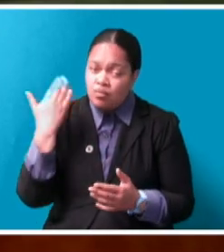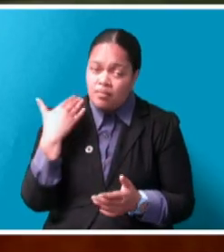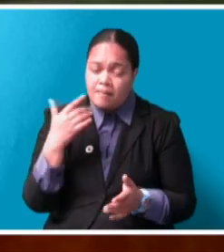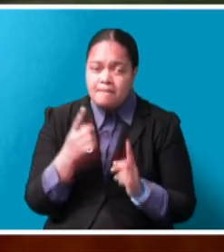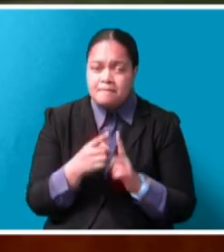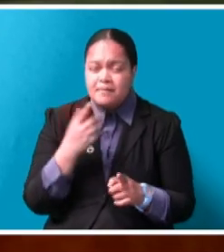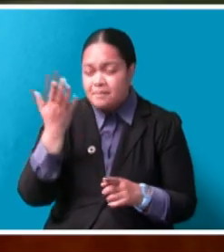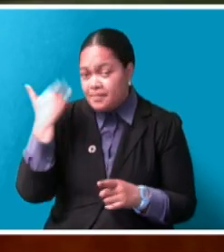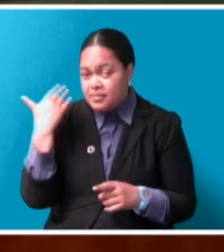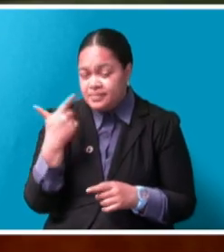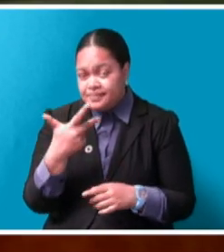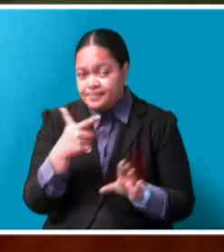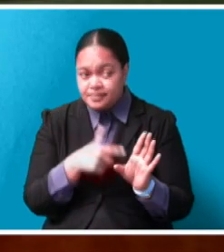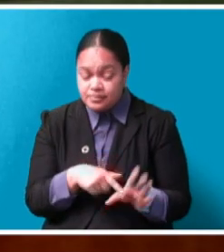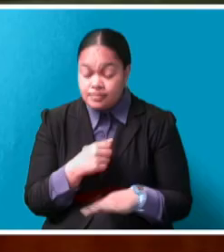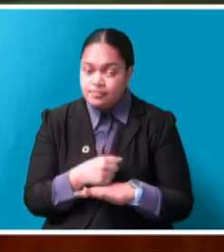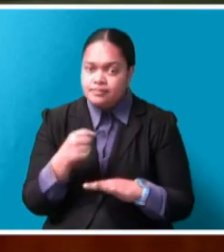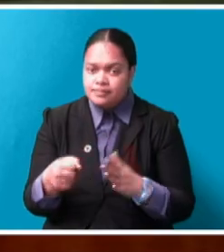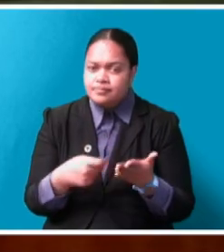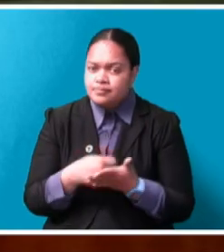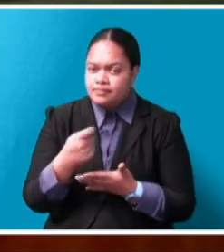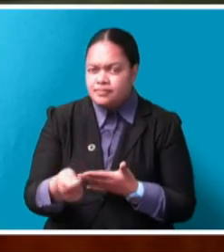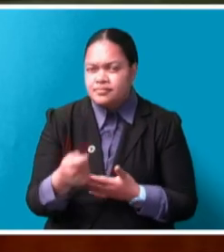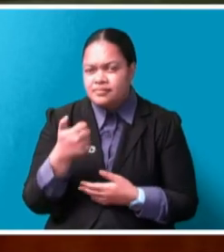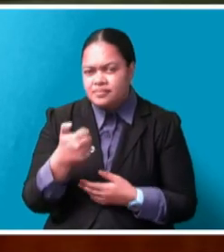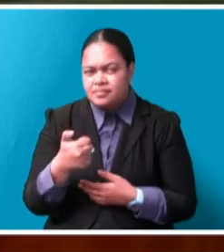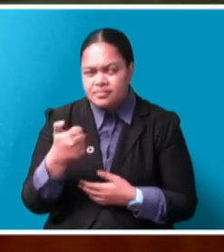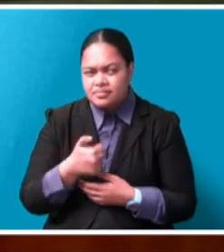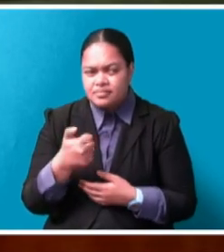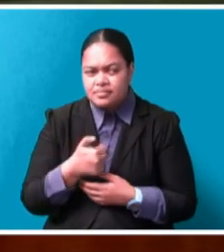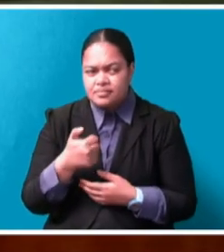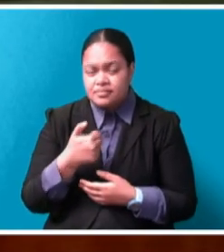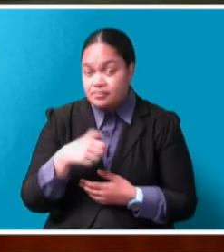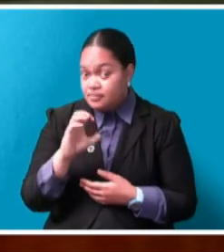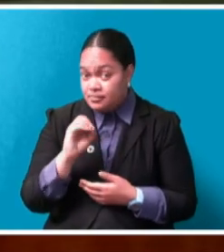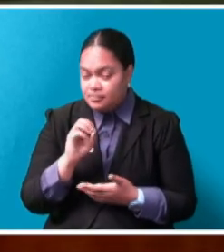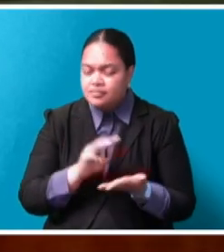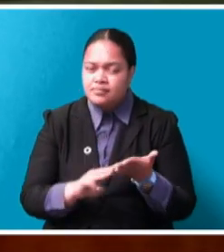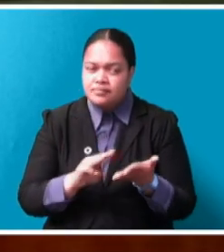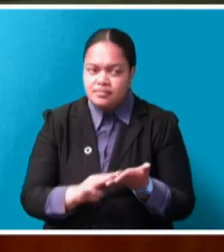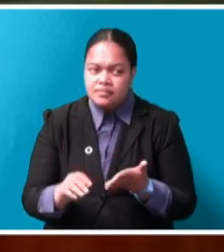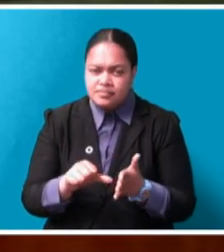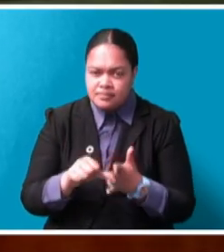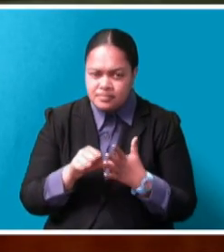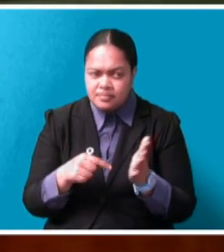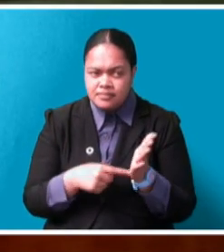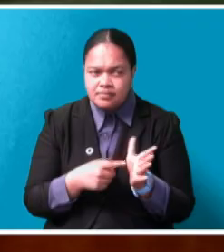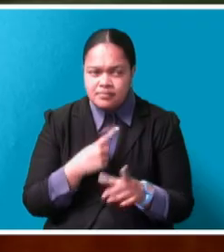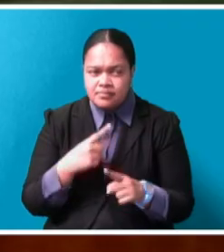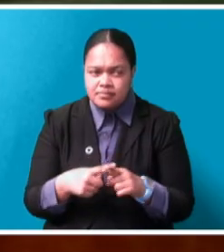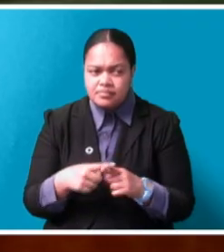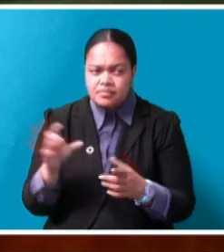years, the government has diligently paid approximately 60 million in hard-earned taxpayers' funds to Fiji